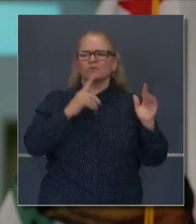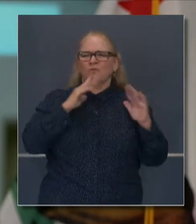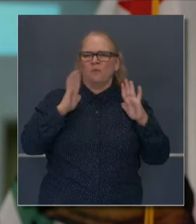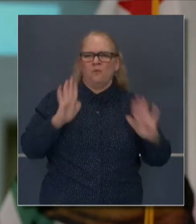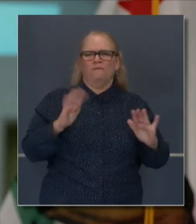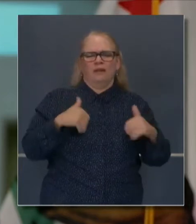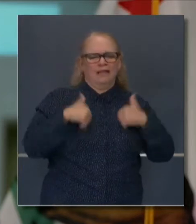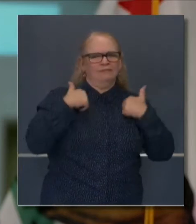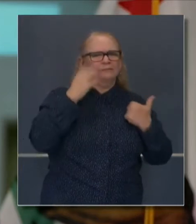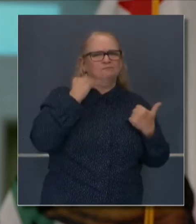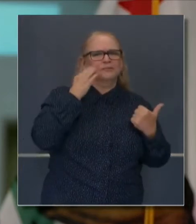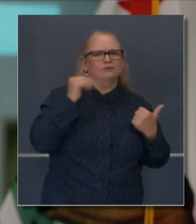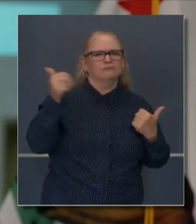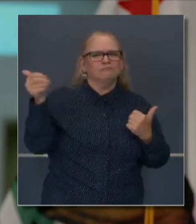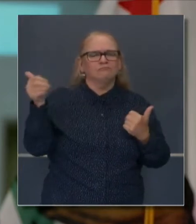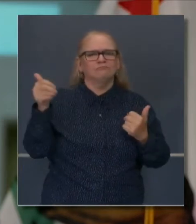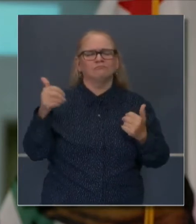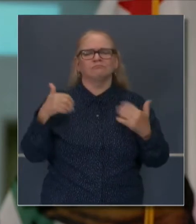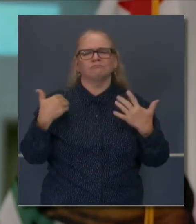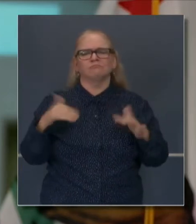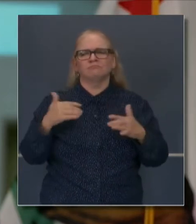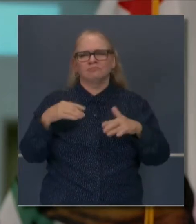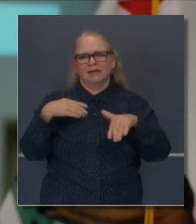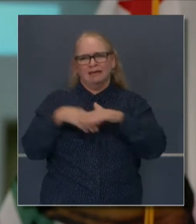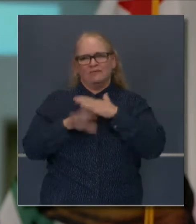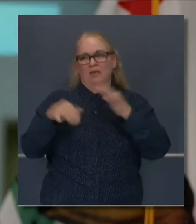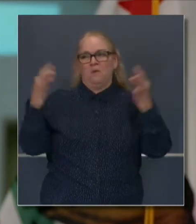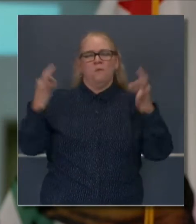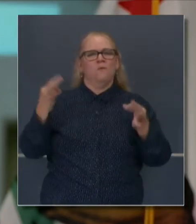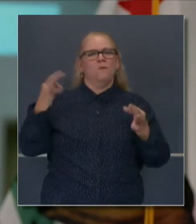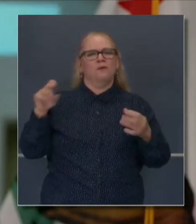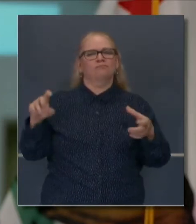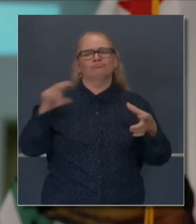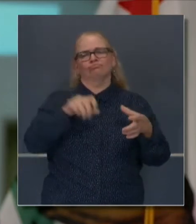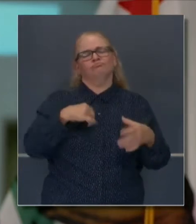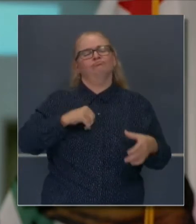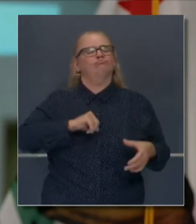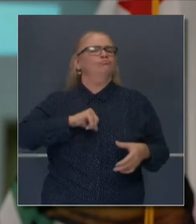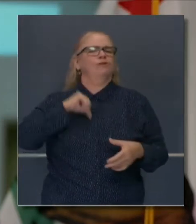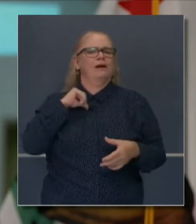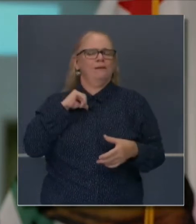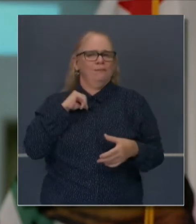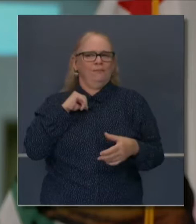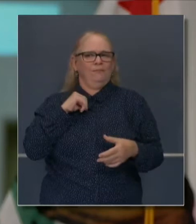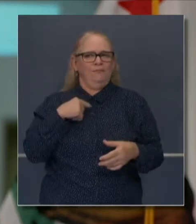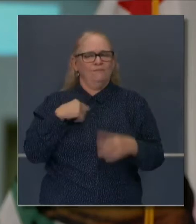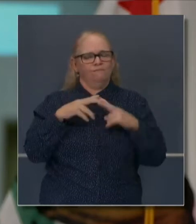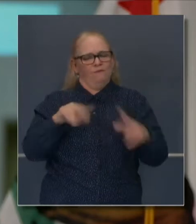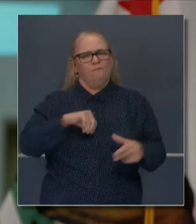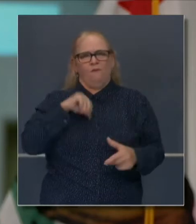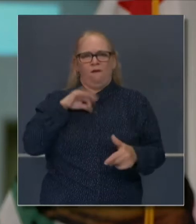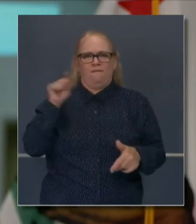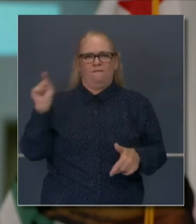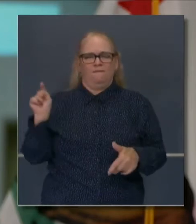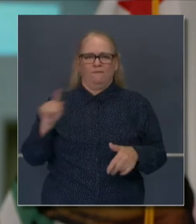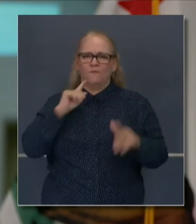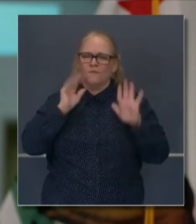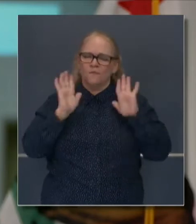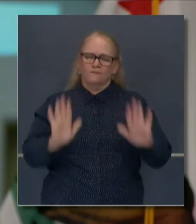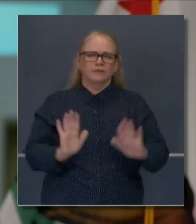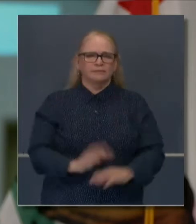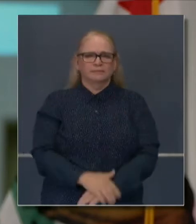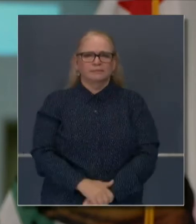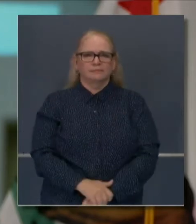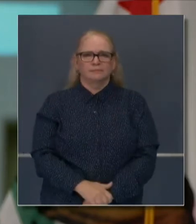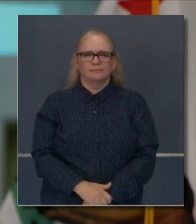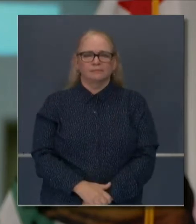court. We couldn't be more proud of this moment and more proud of Justice Jenkins. And so I just